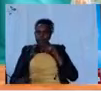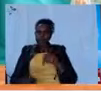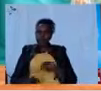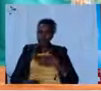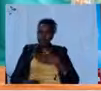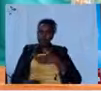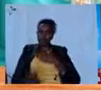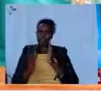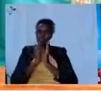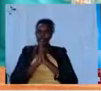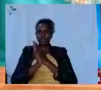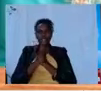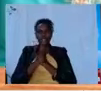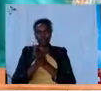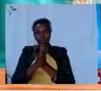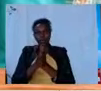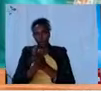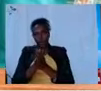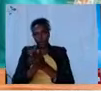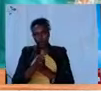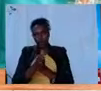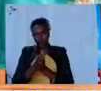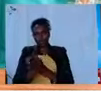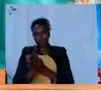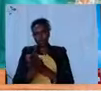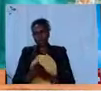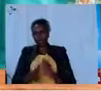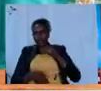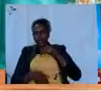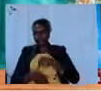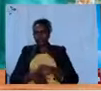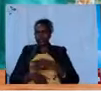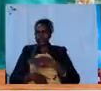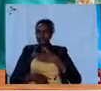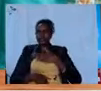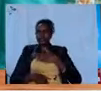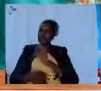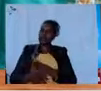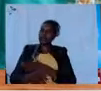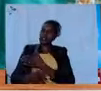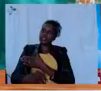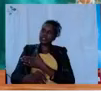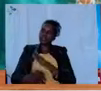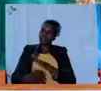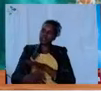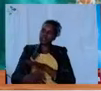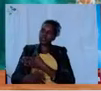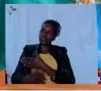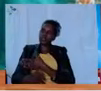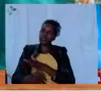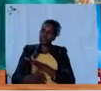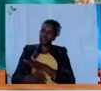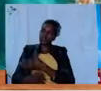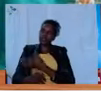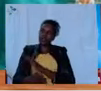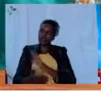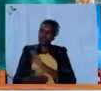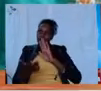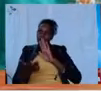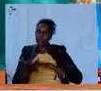long. This is my story, this is my